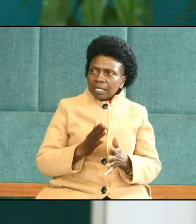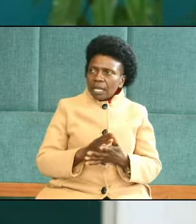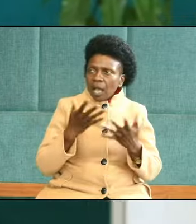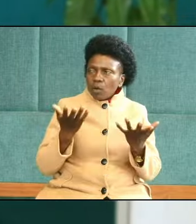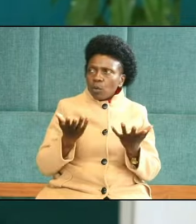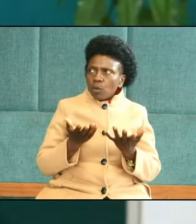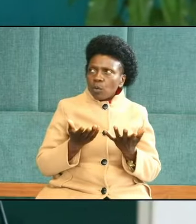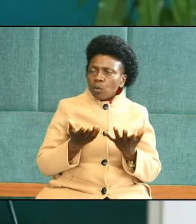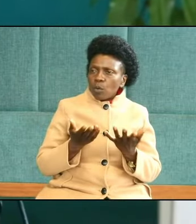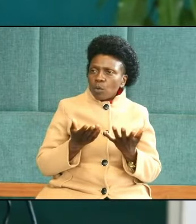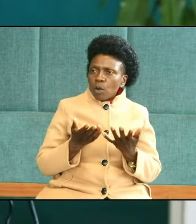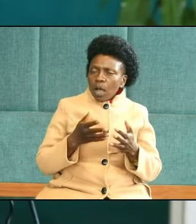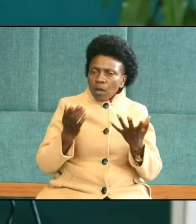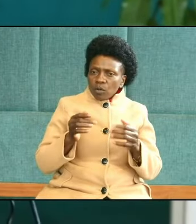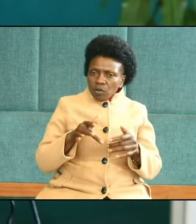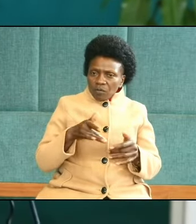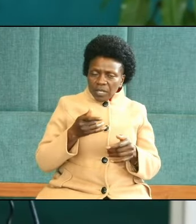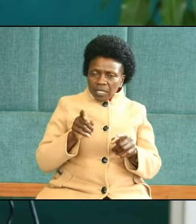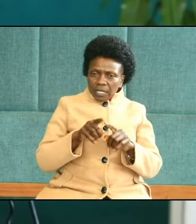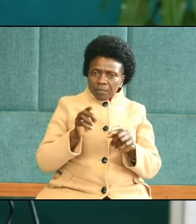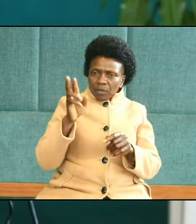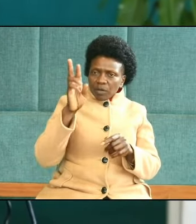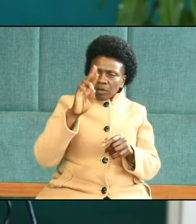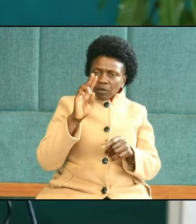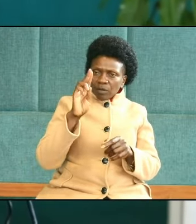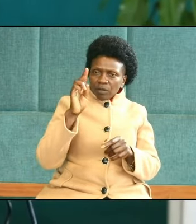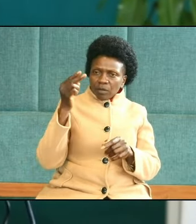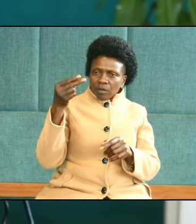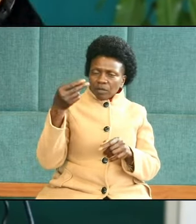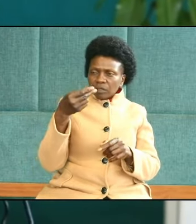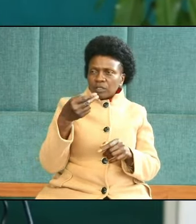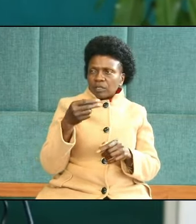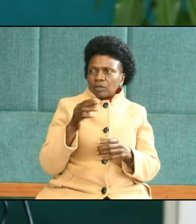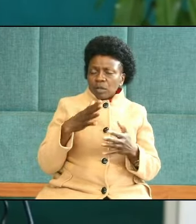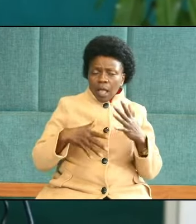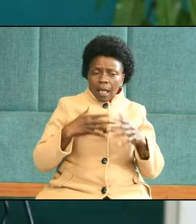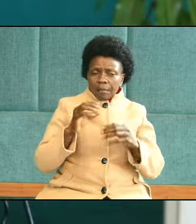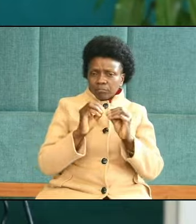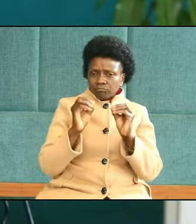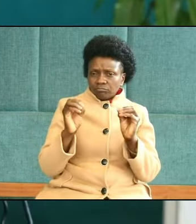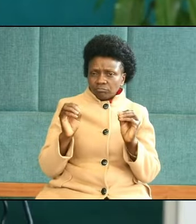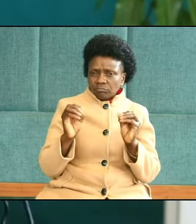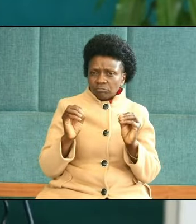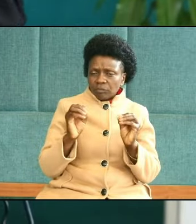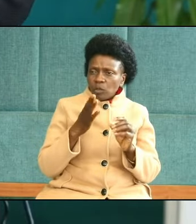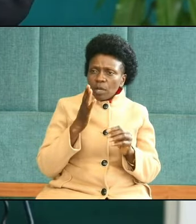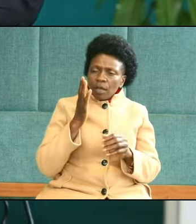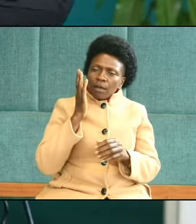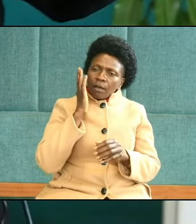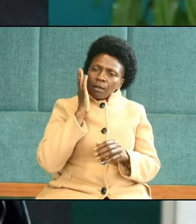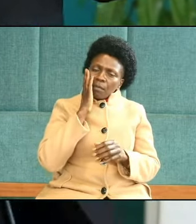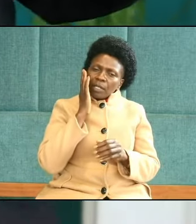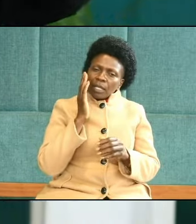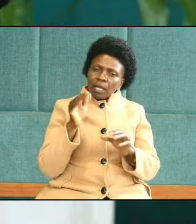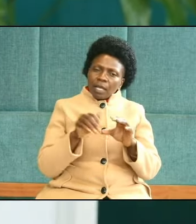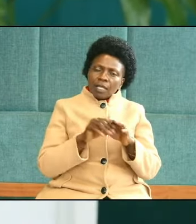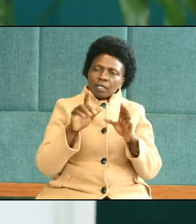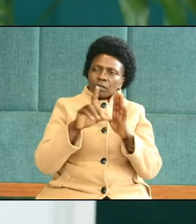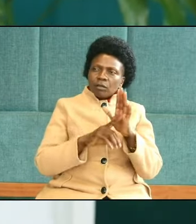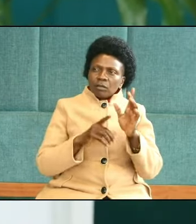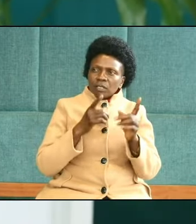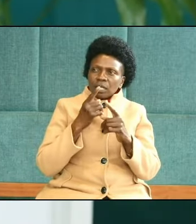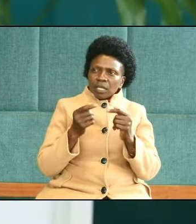Huh? What would you feel like, Ruth? Would you be happy? Your mother-in-law saying, you are worthless. In